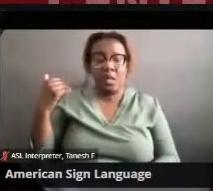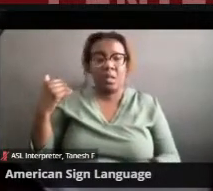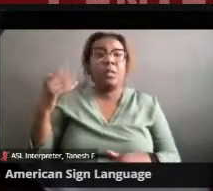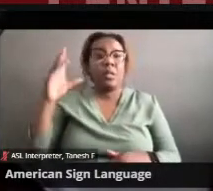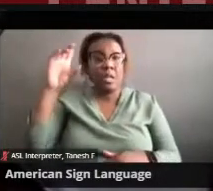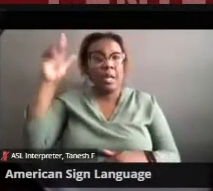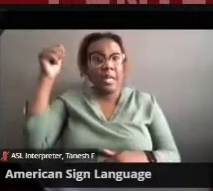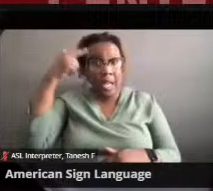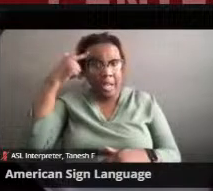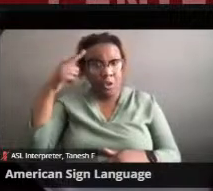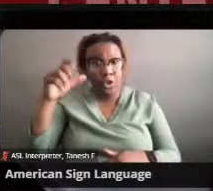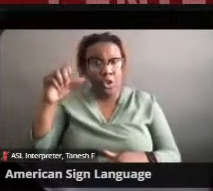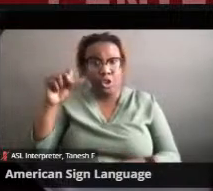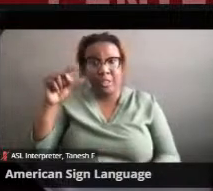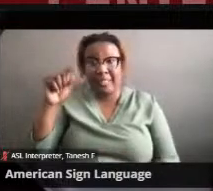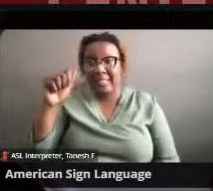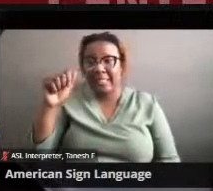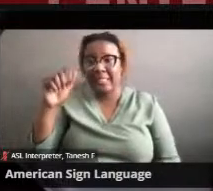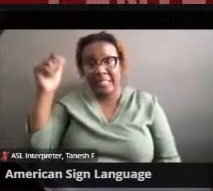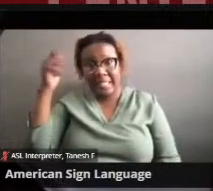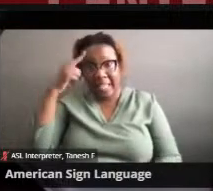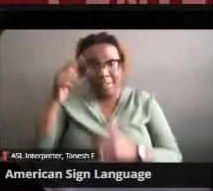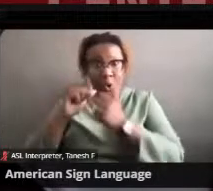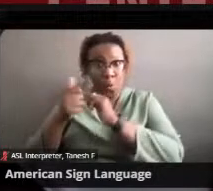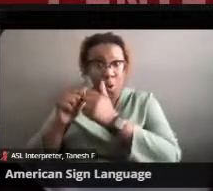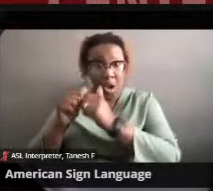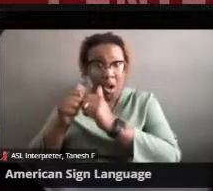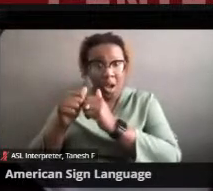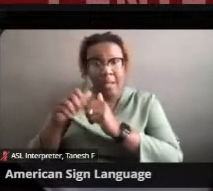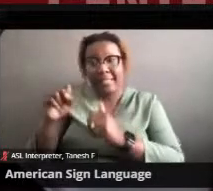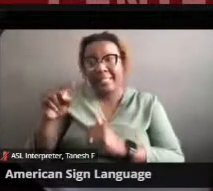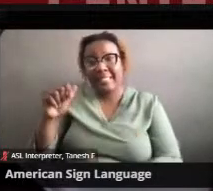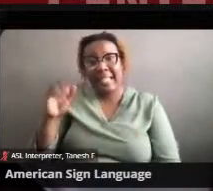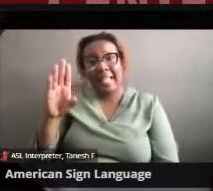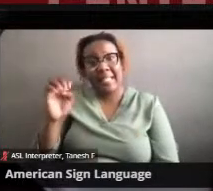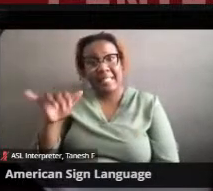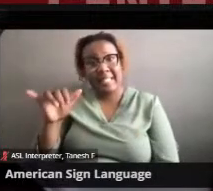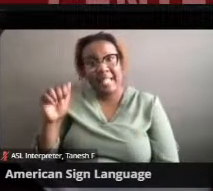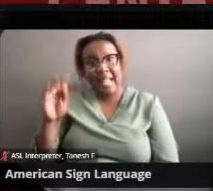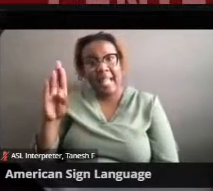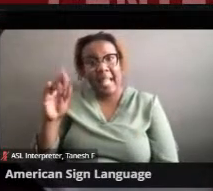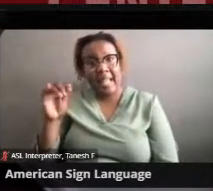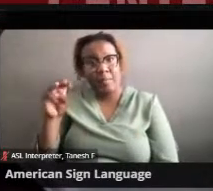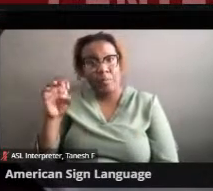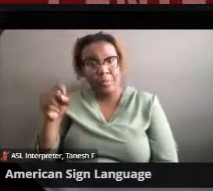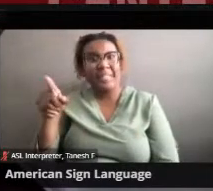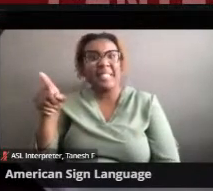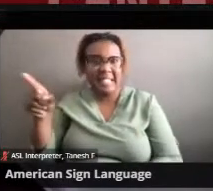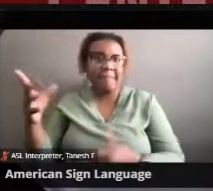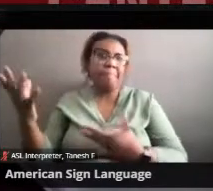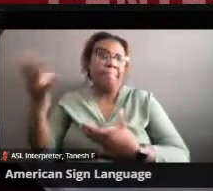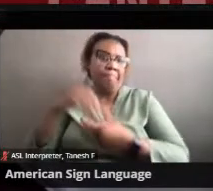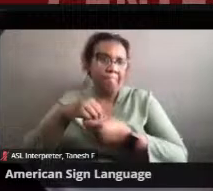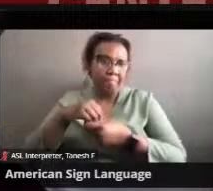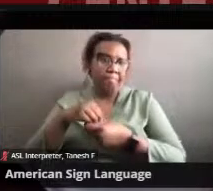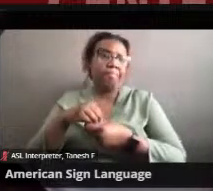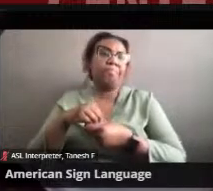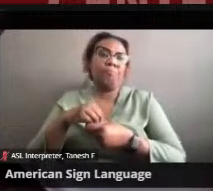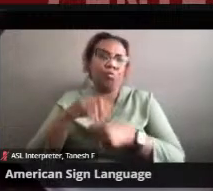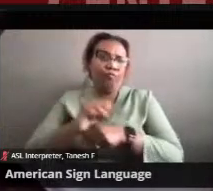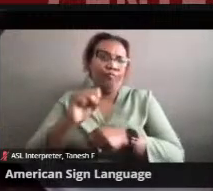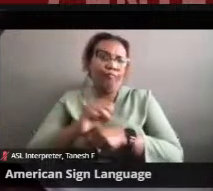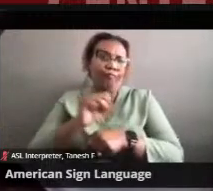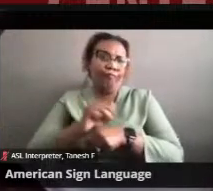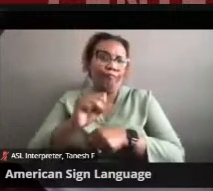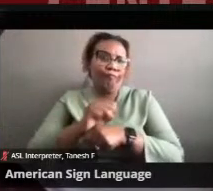gubernatorial campaign, and as a lead fundraiser and advisor for her voting rights organization, Fair Fight Action, both led him to